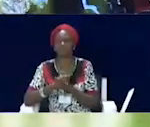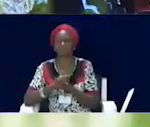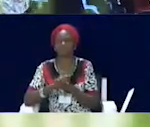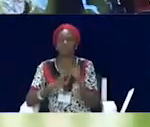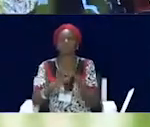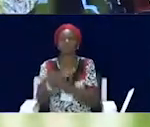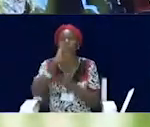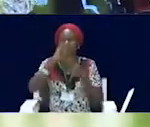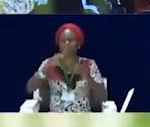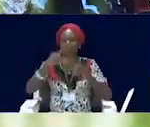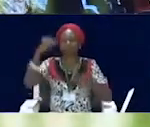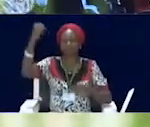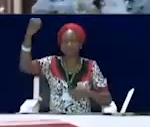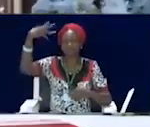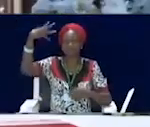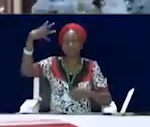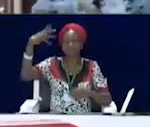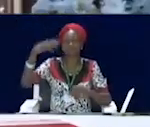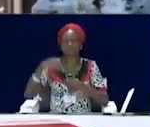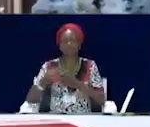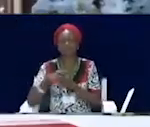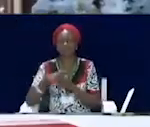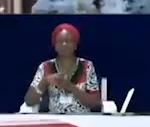God is light.